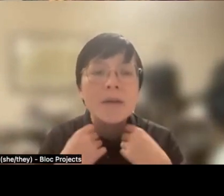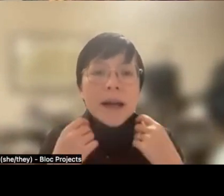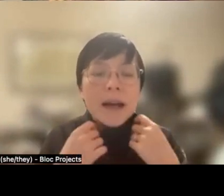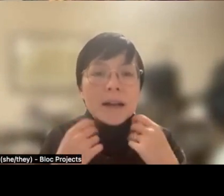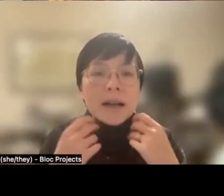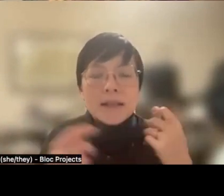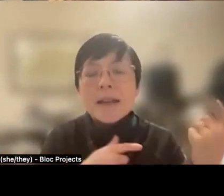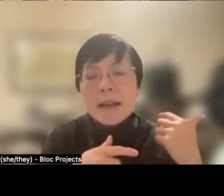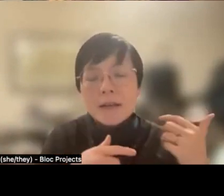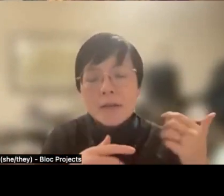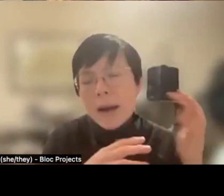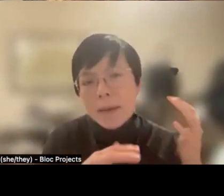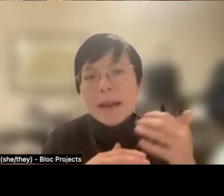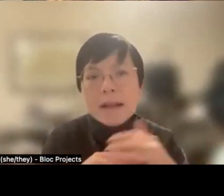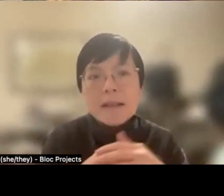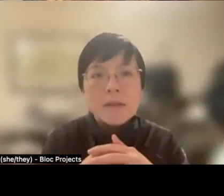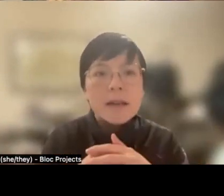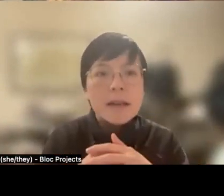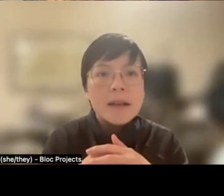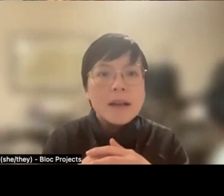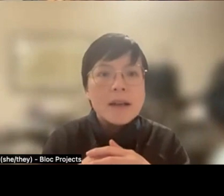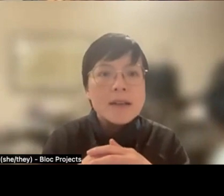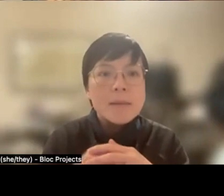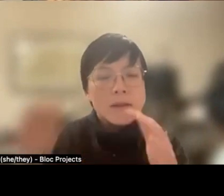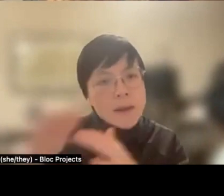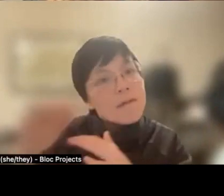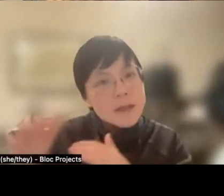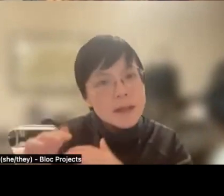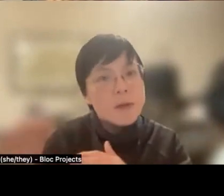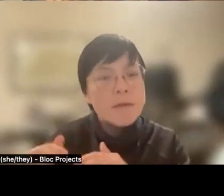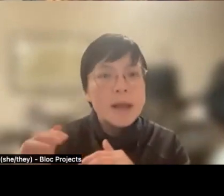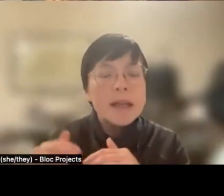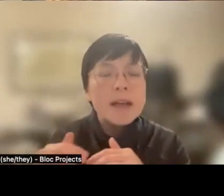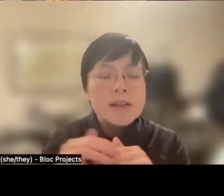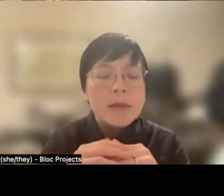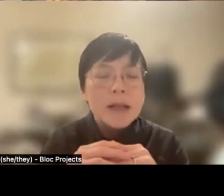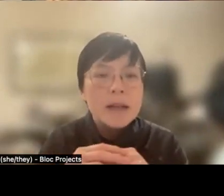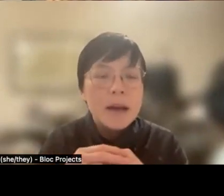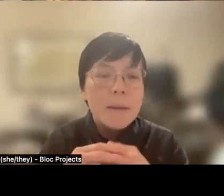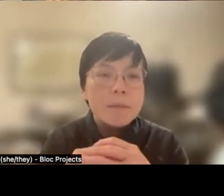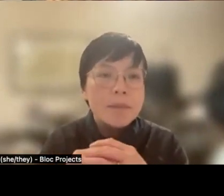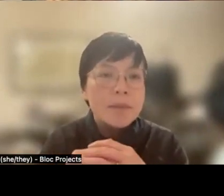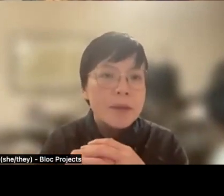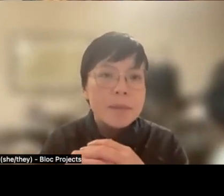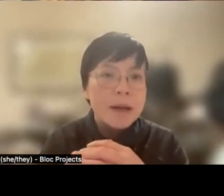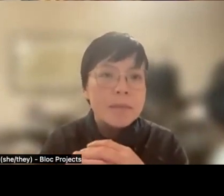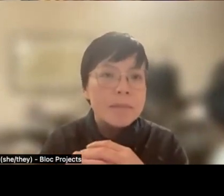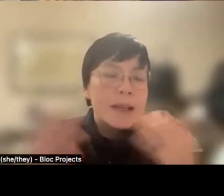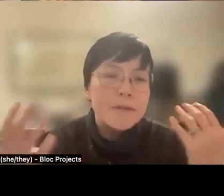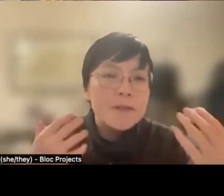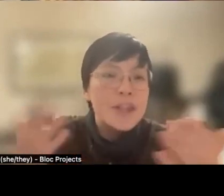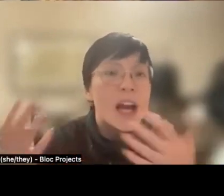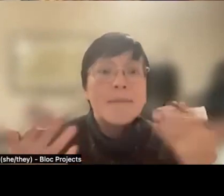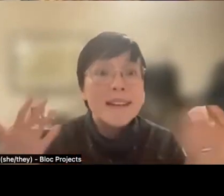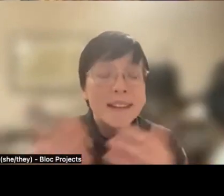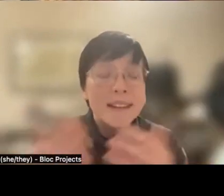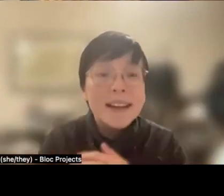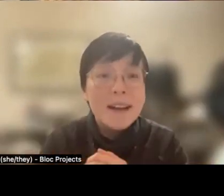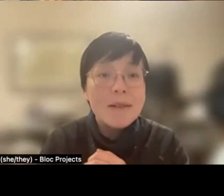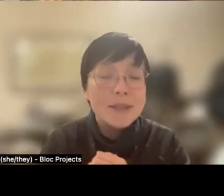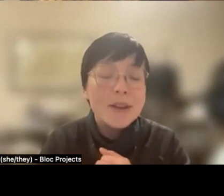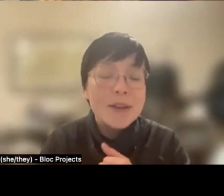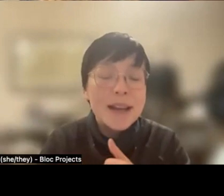same anyway, Anna. I did that quite a bit last week because some of the references were familiar to me. But if you chime